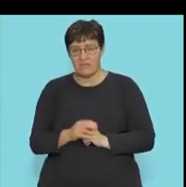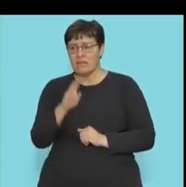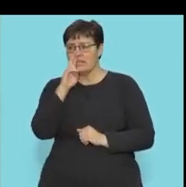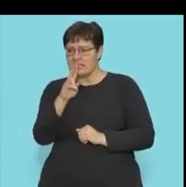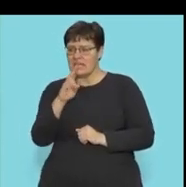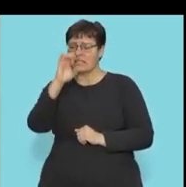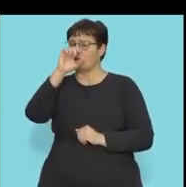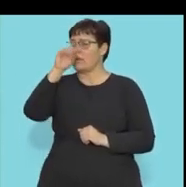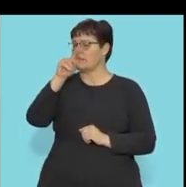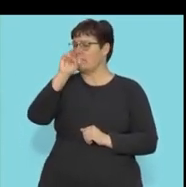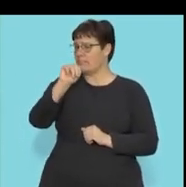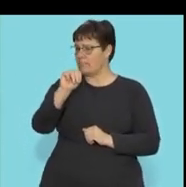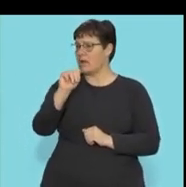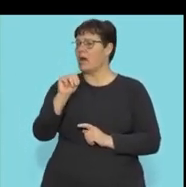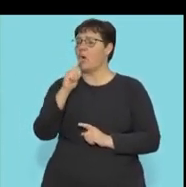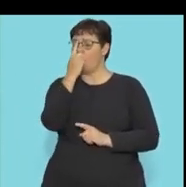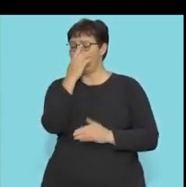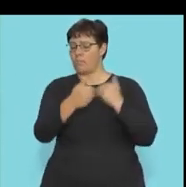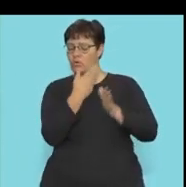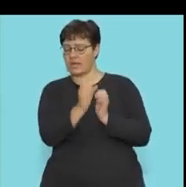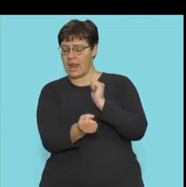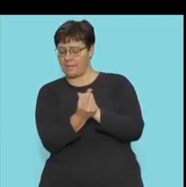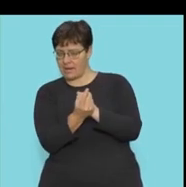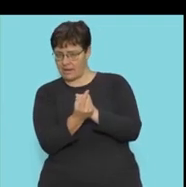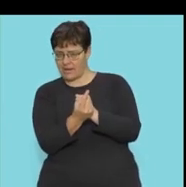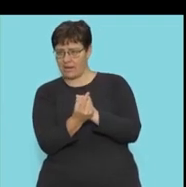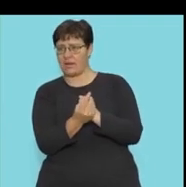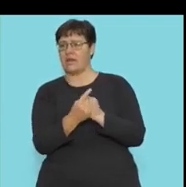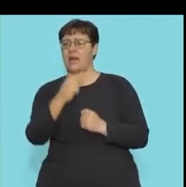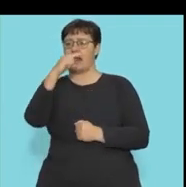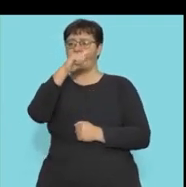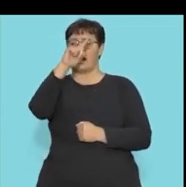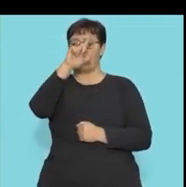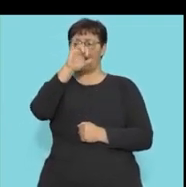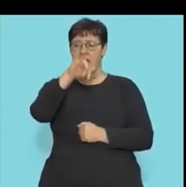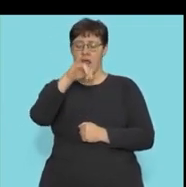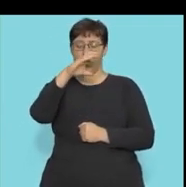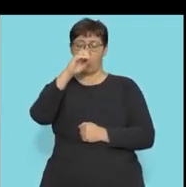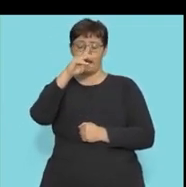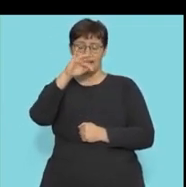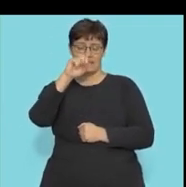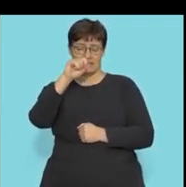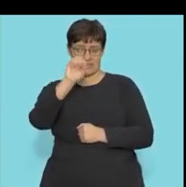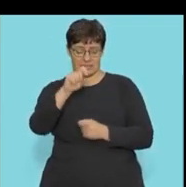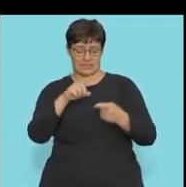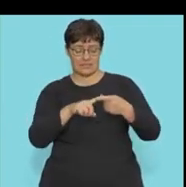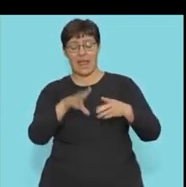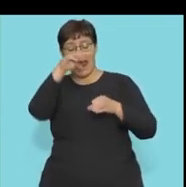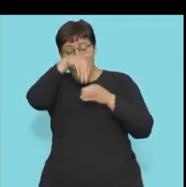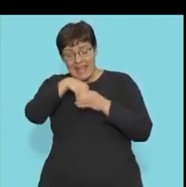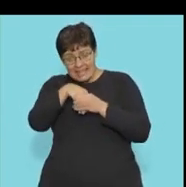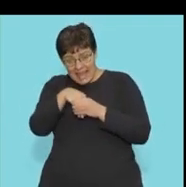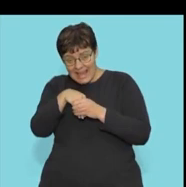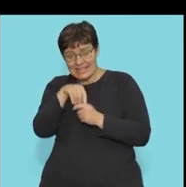that cytoplasm is the one process where it happens called glycolysis, and now we see that